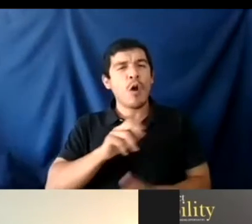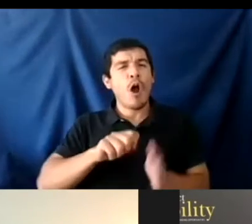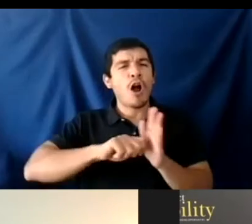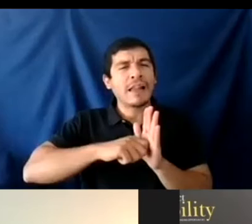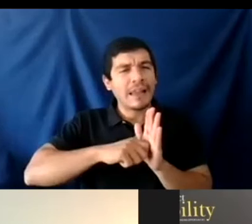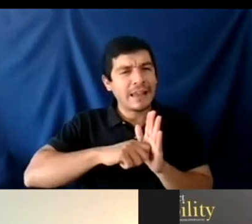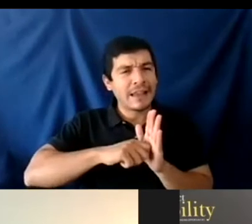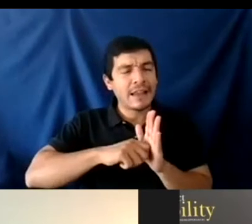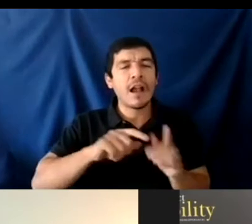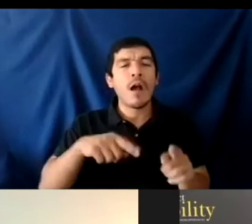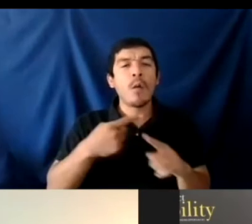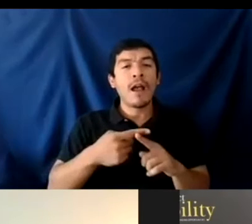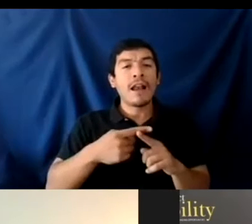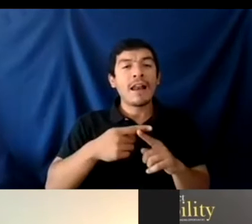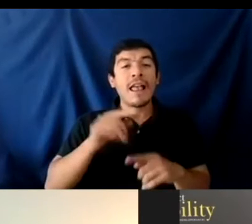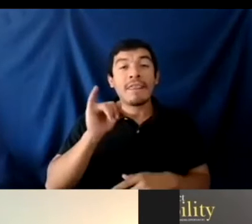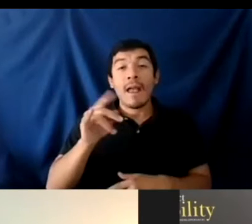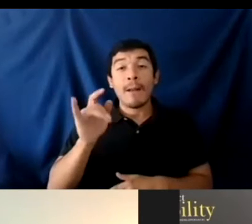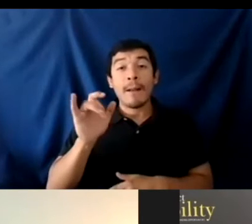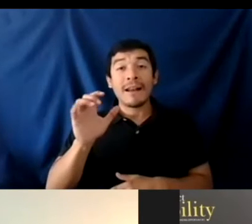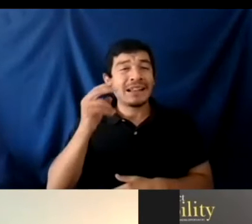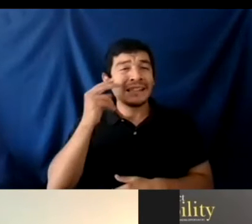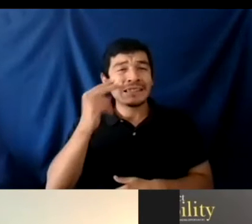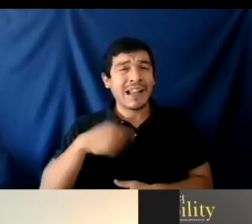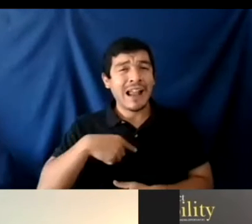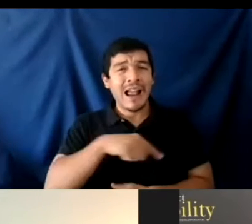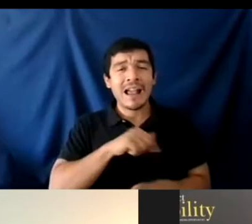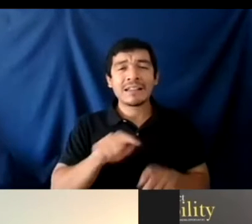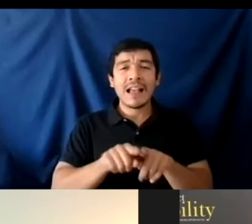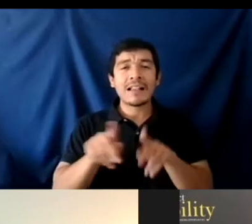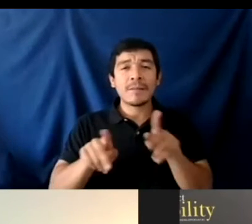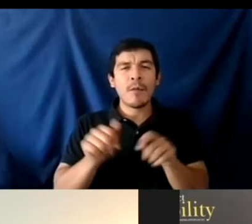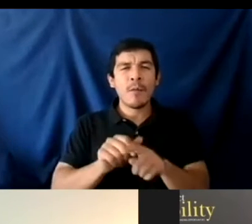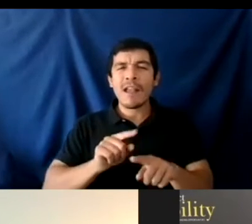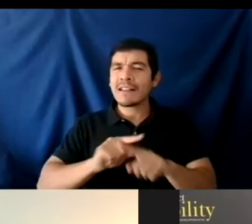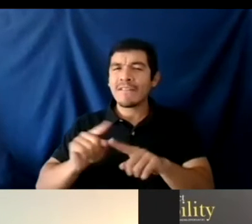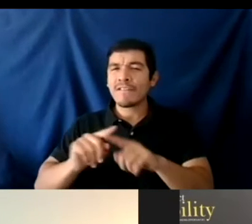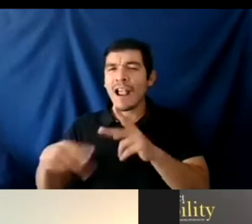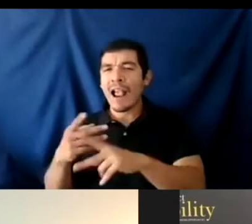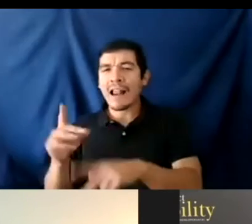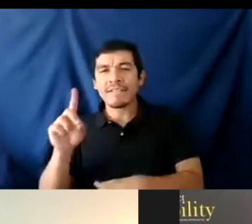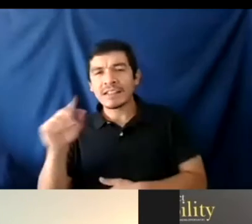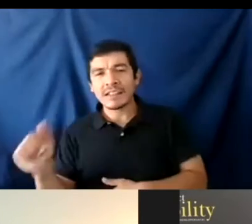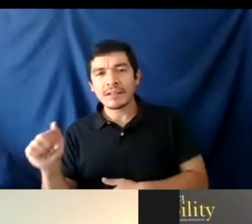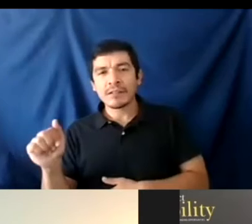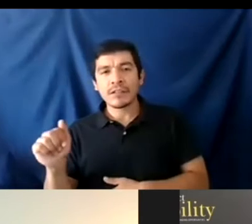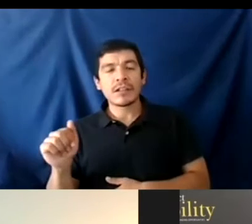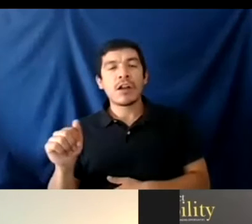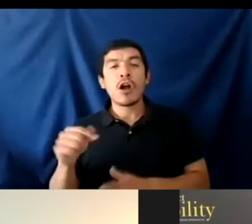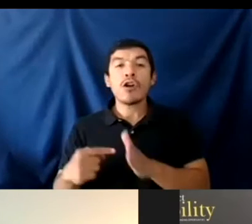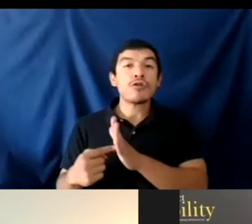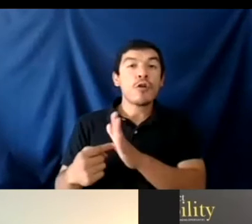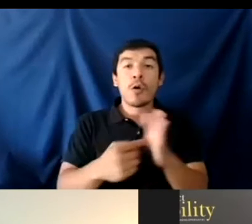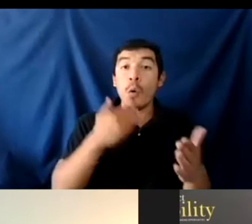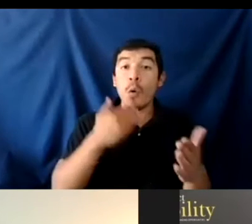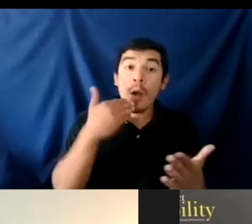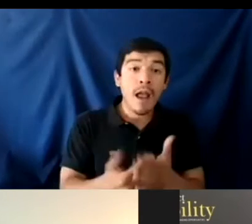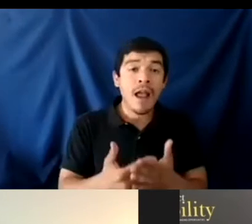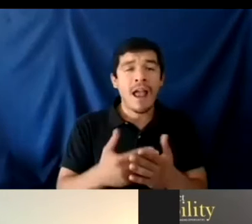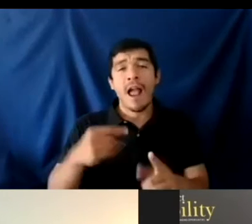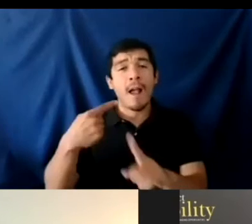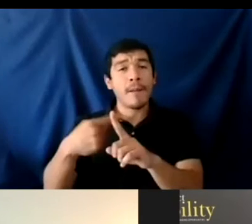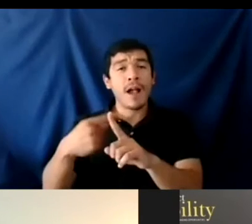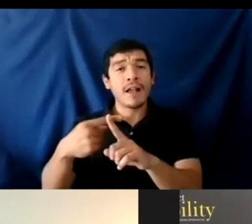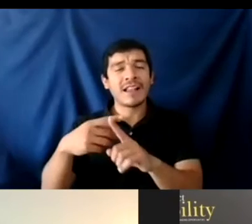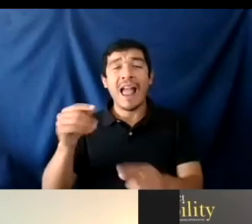When the public sees us as people with different types of disabilities portrayed well and positively